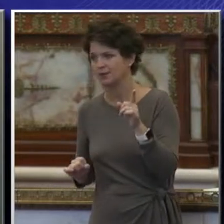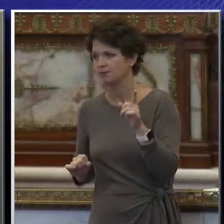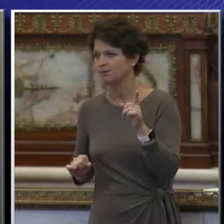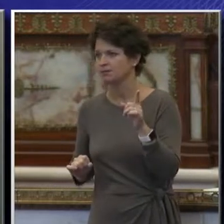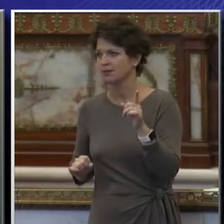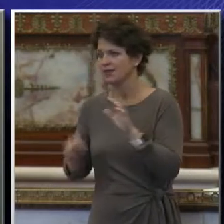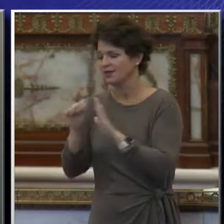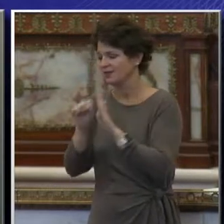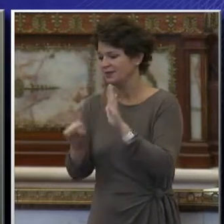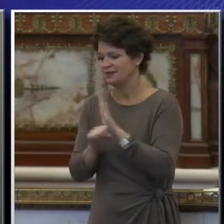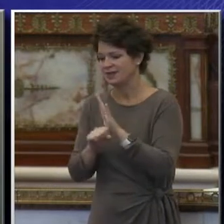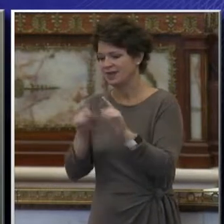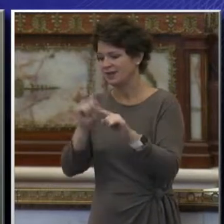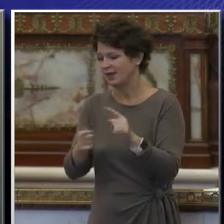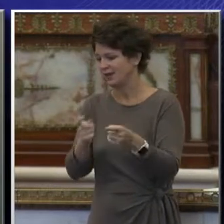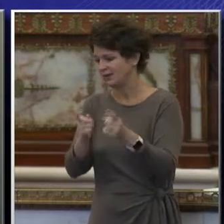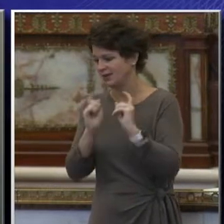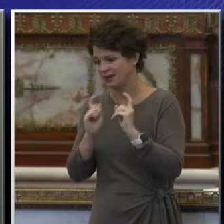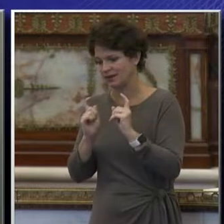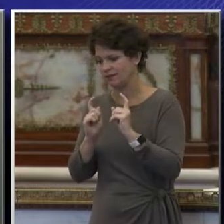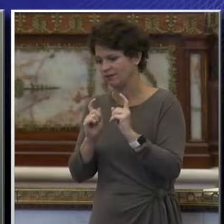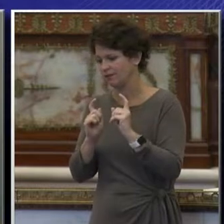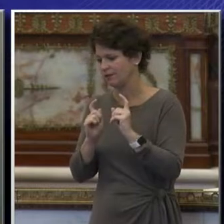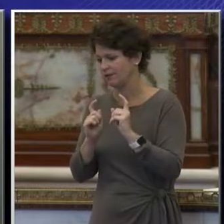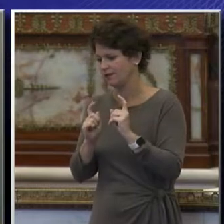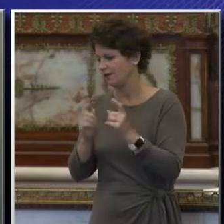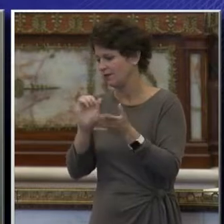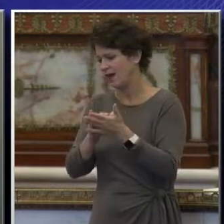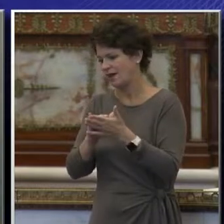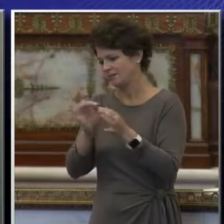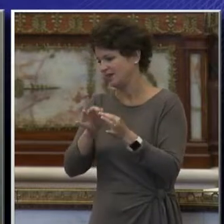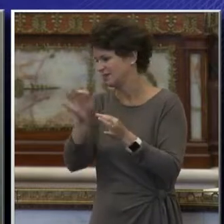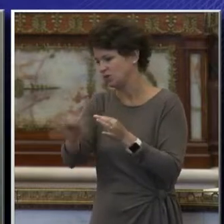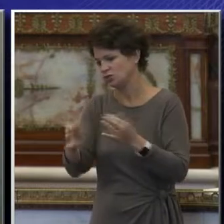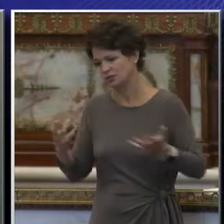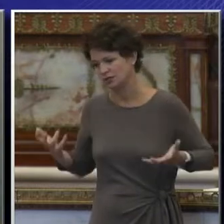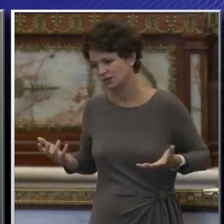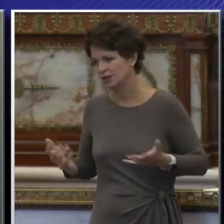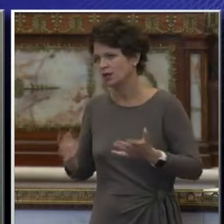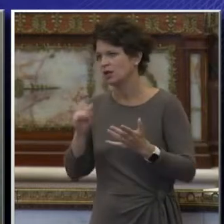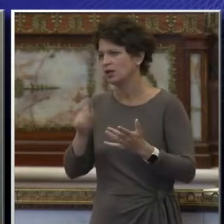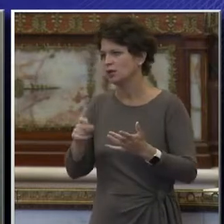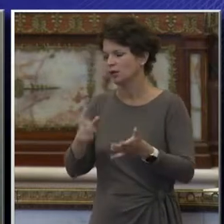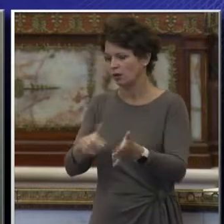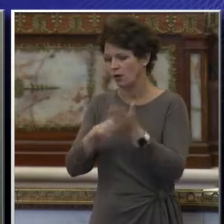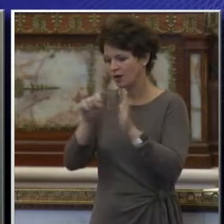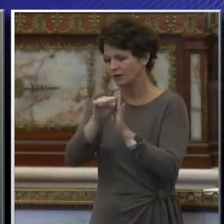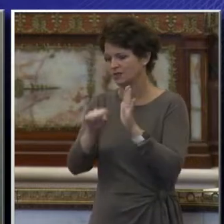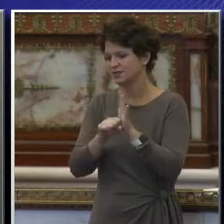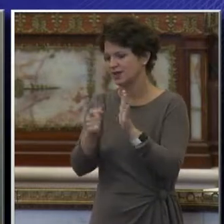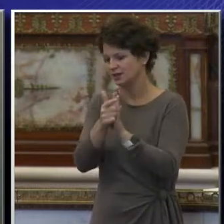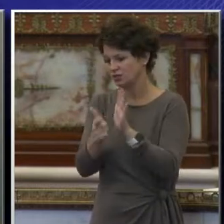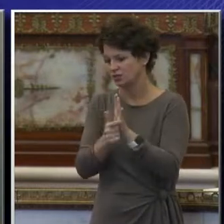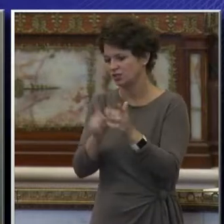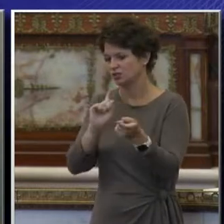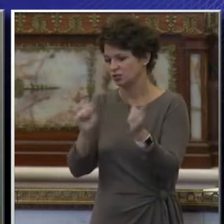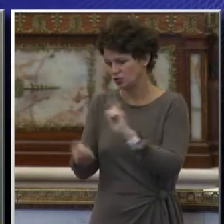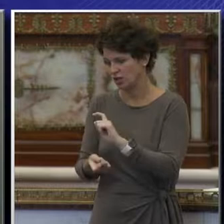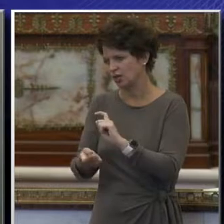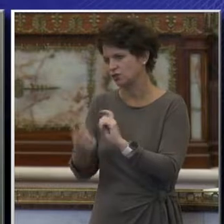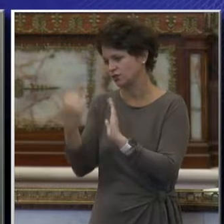the state could not administratively grant that. It would require state legislation to change the